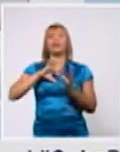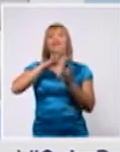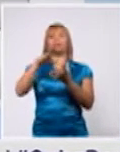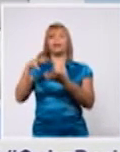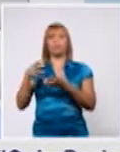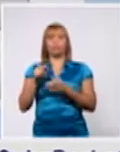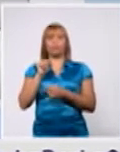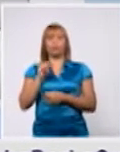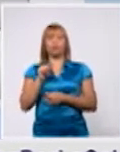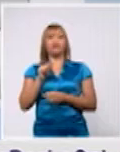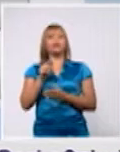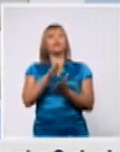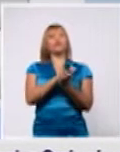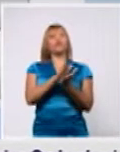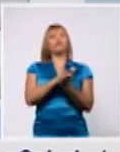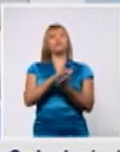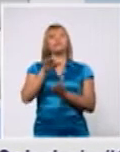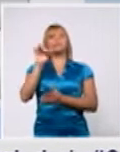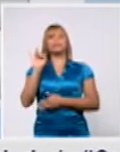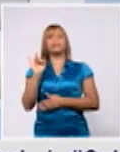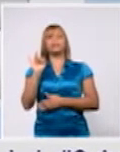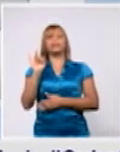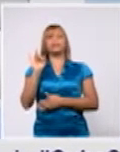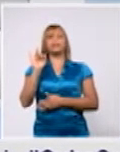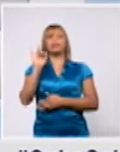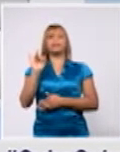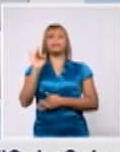7,176, for a total of